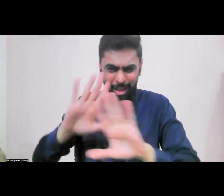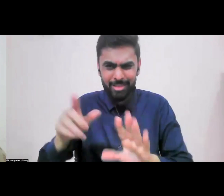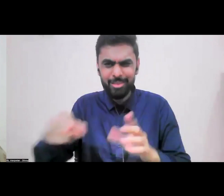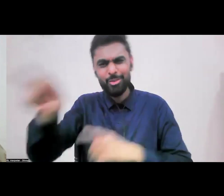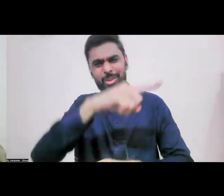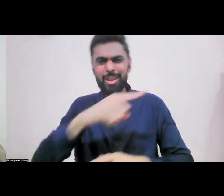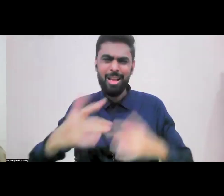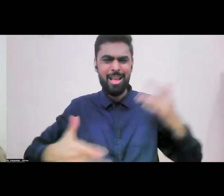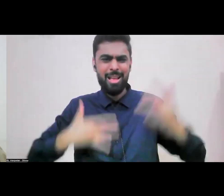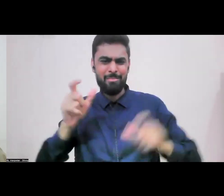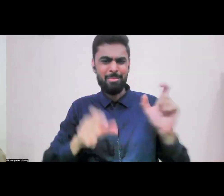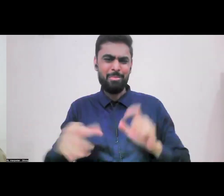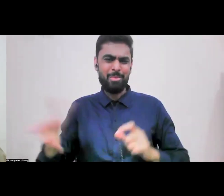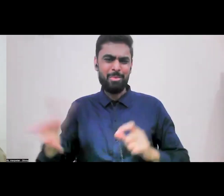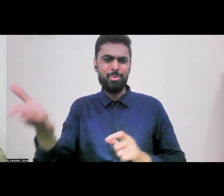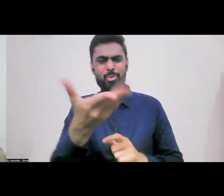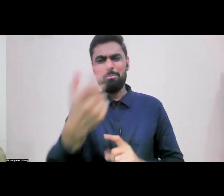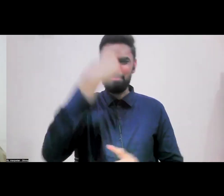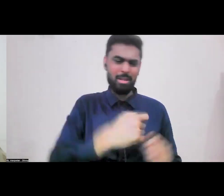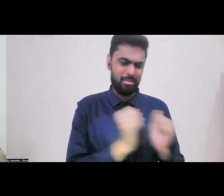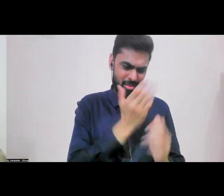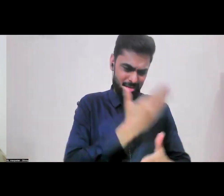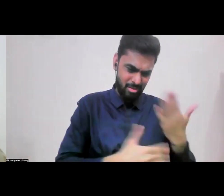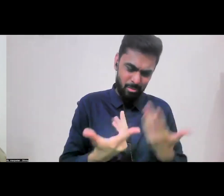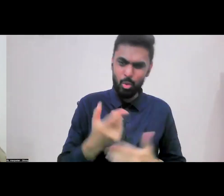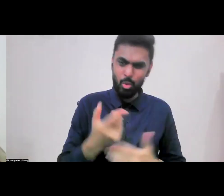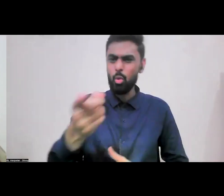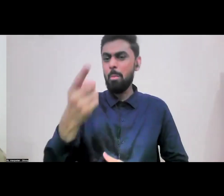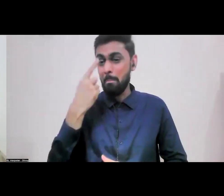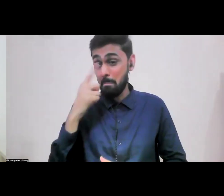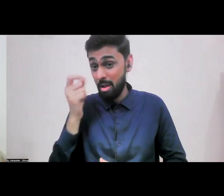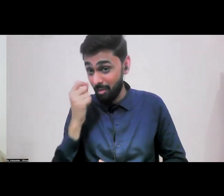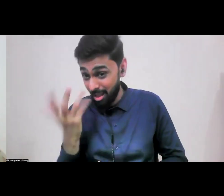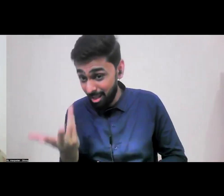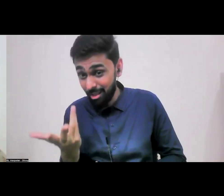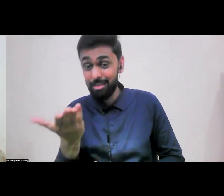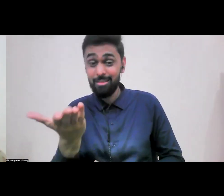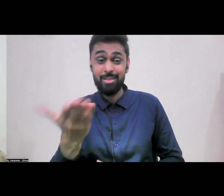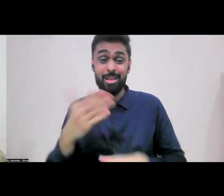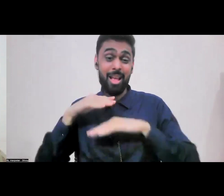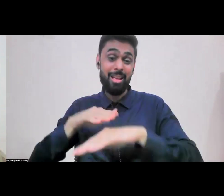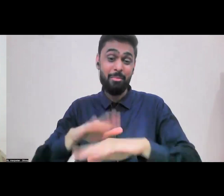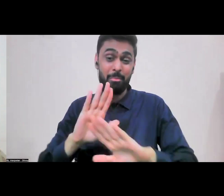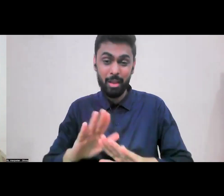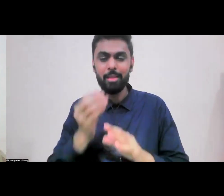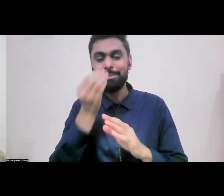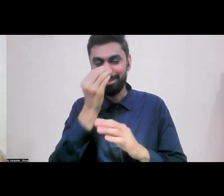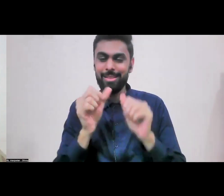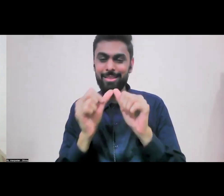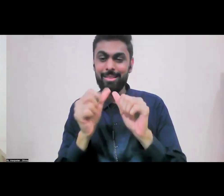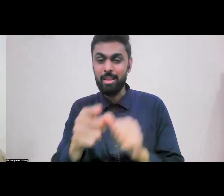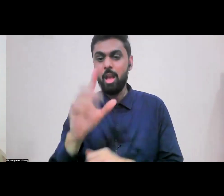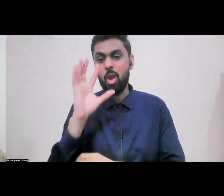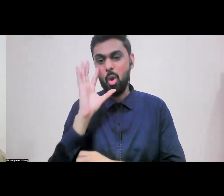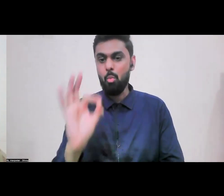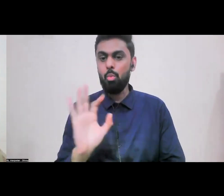people. You could be a person with disability, you could be a parent, you could be somebody or the other. Please answer this. This is very important.